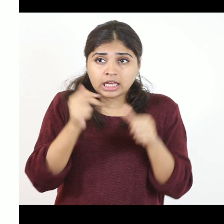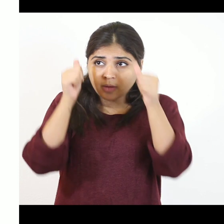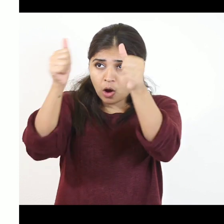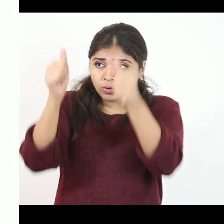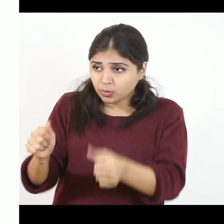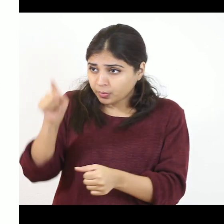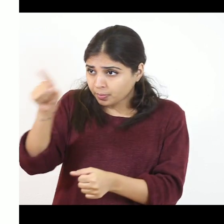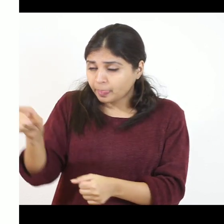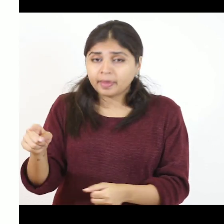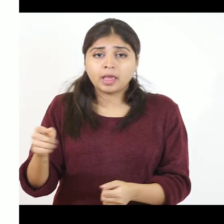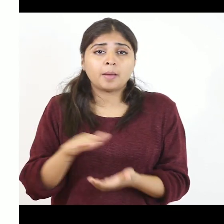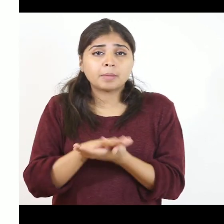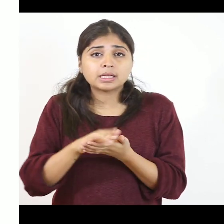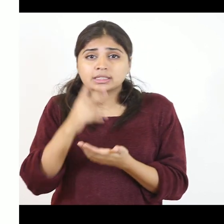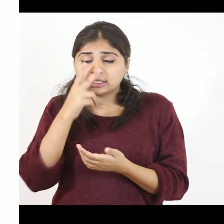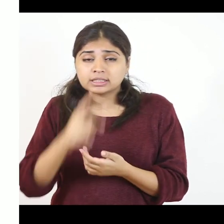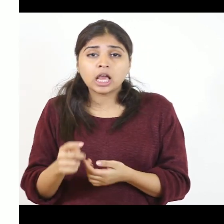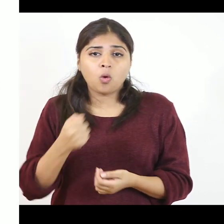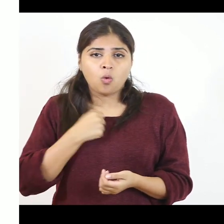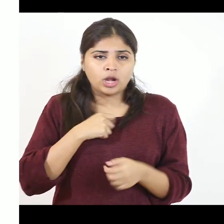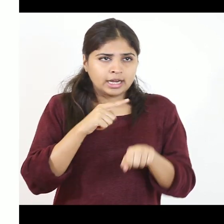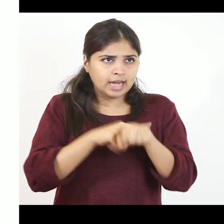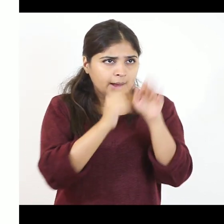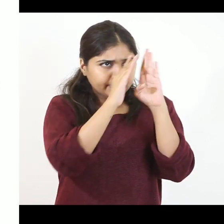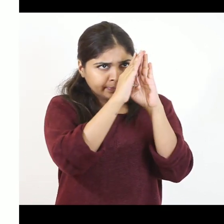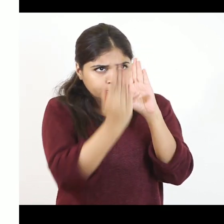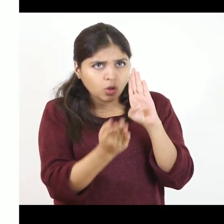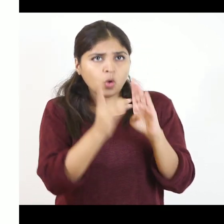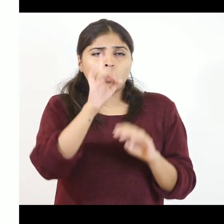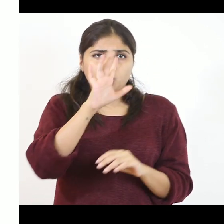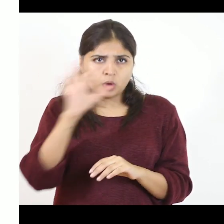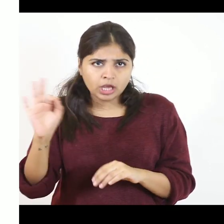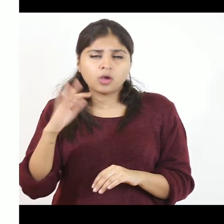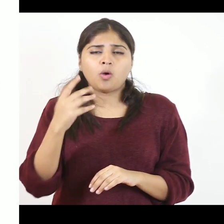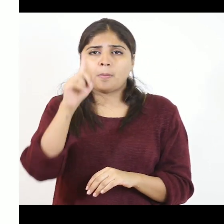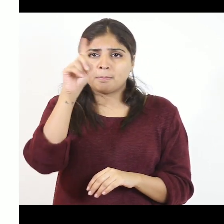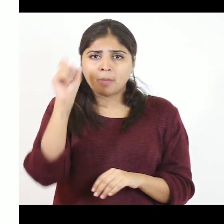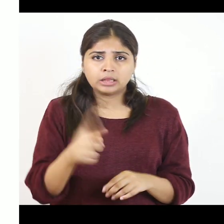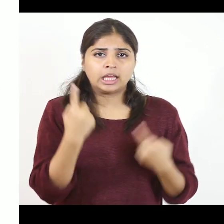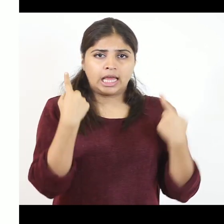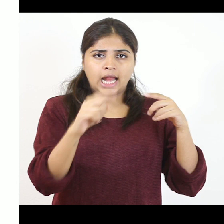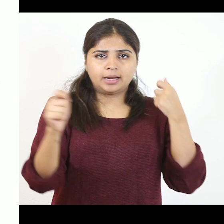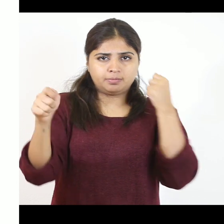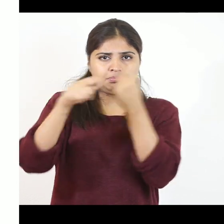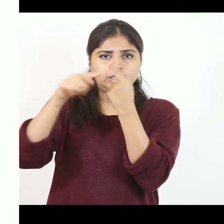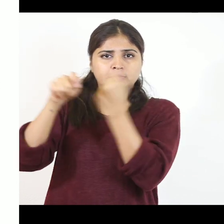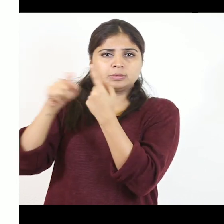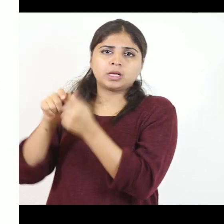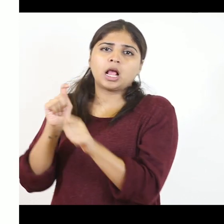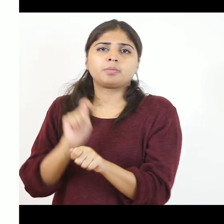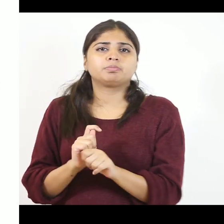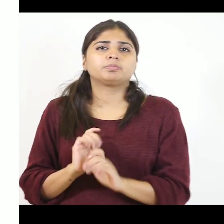on basis of per shift, day, week, or month.